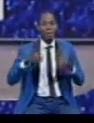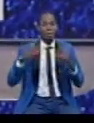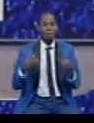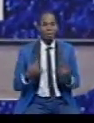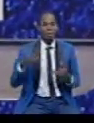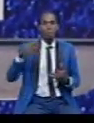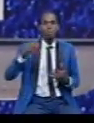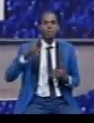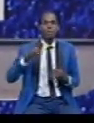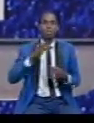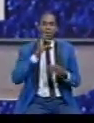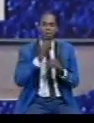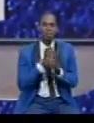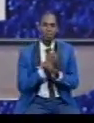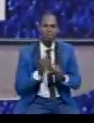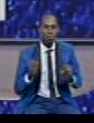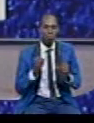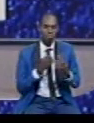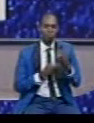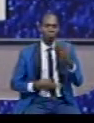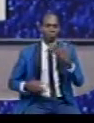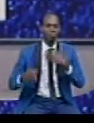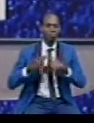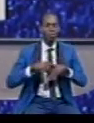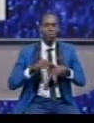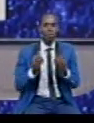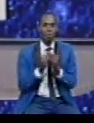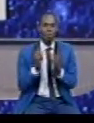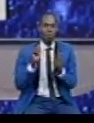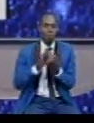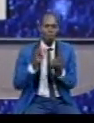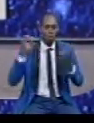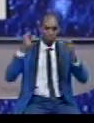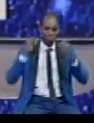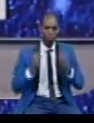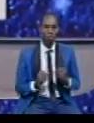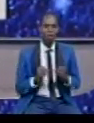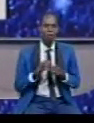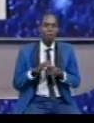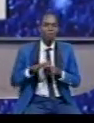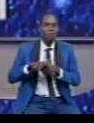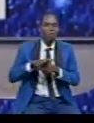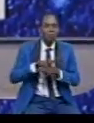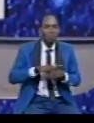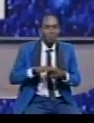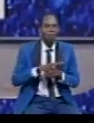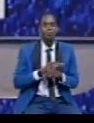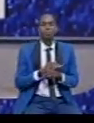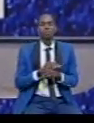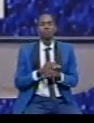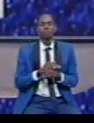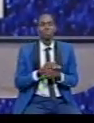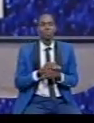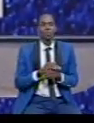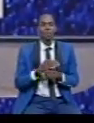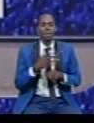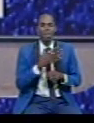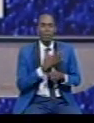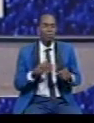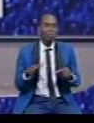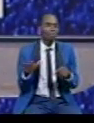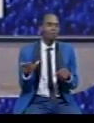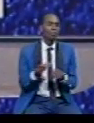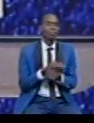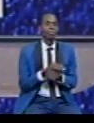restored, strengthened, sanctified, filled, saturated,